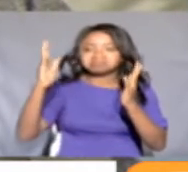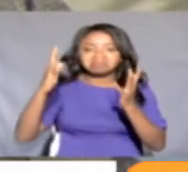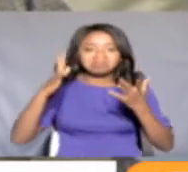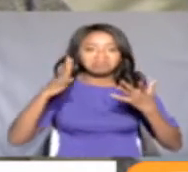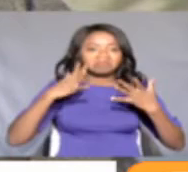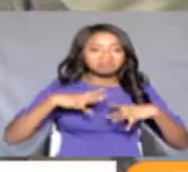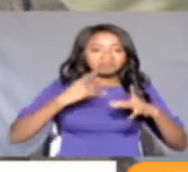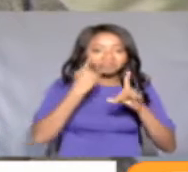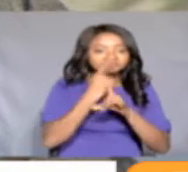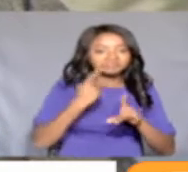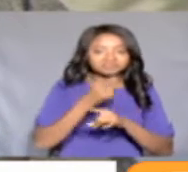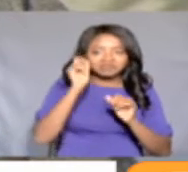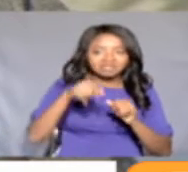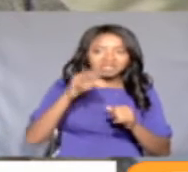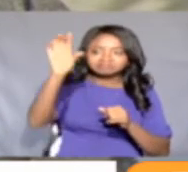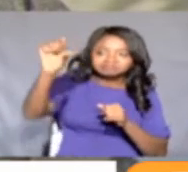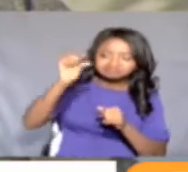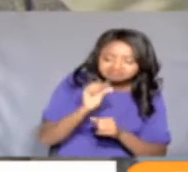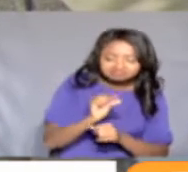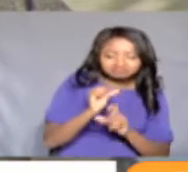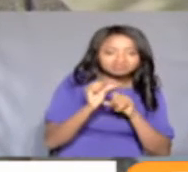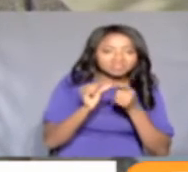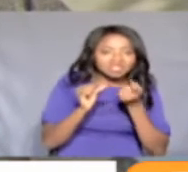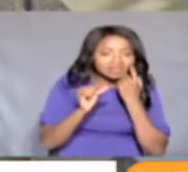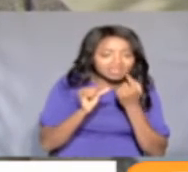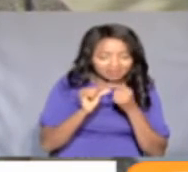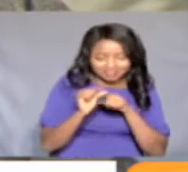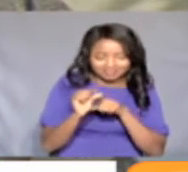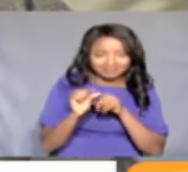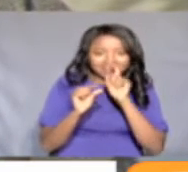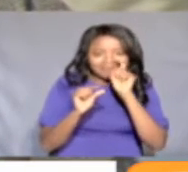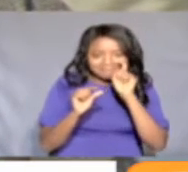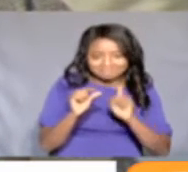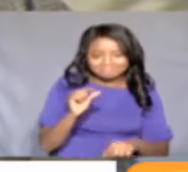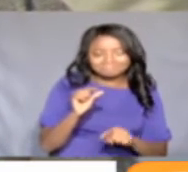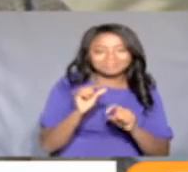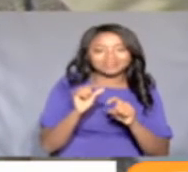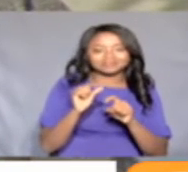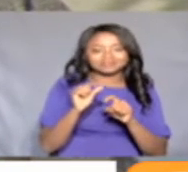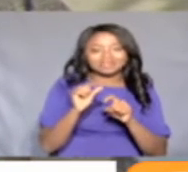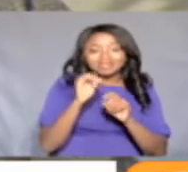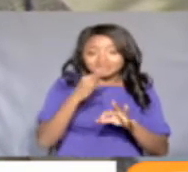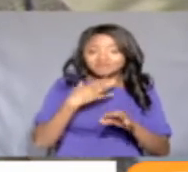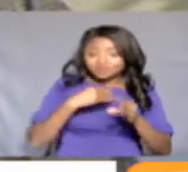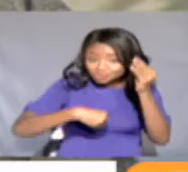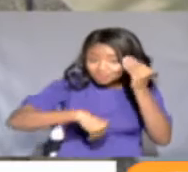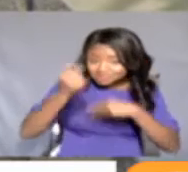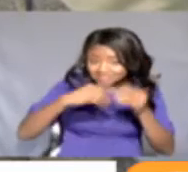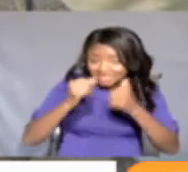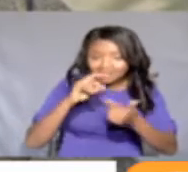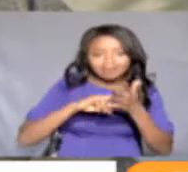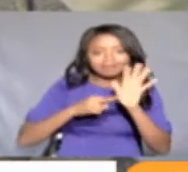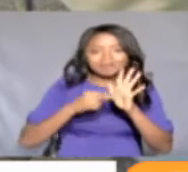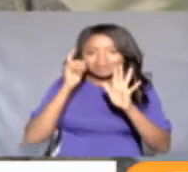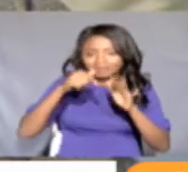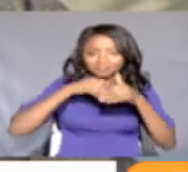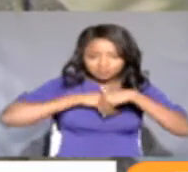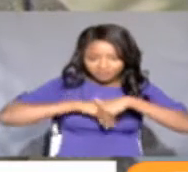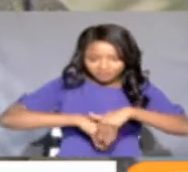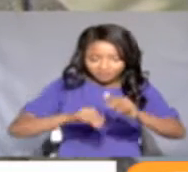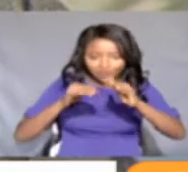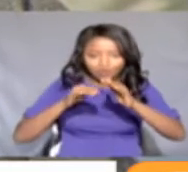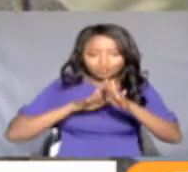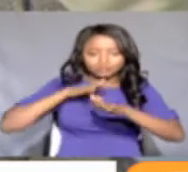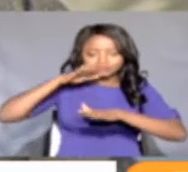doctors can prescribe, then it has to go through thorough preclinical,